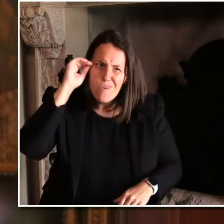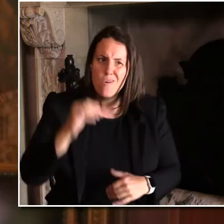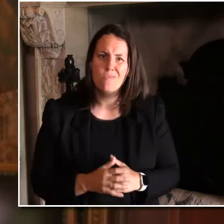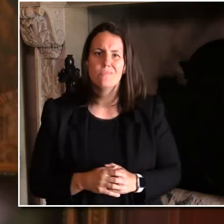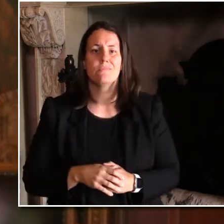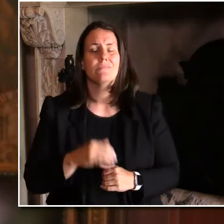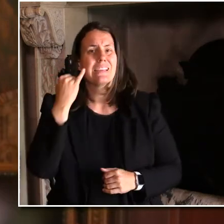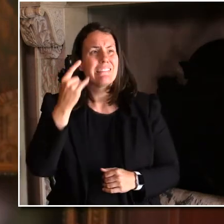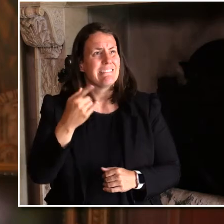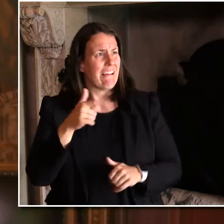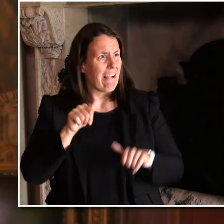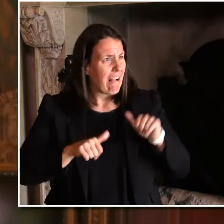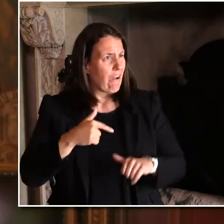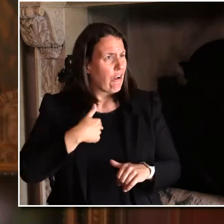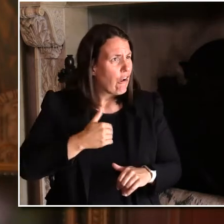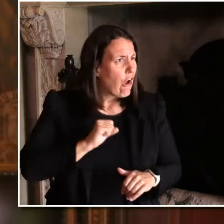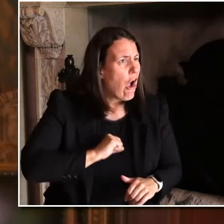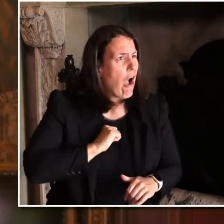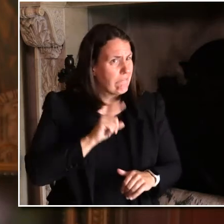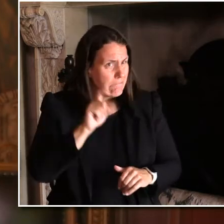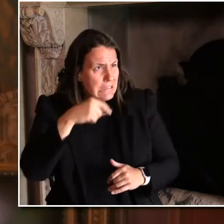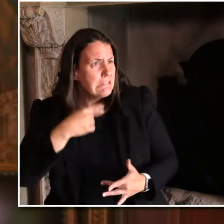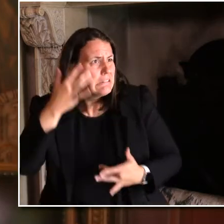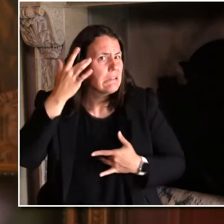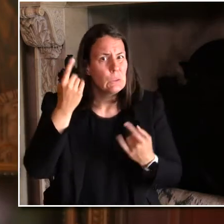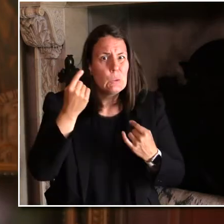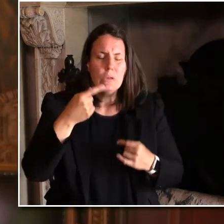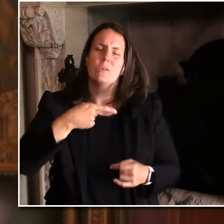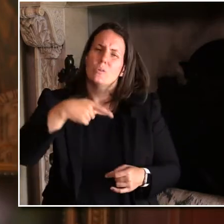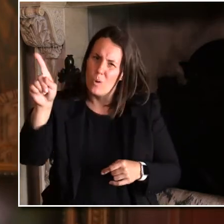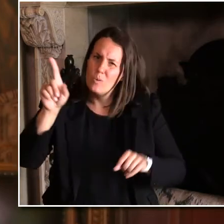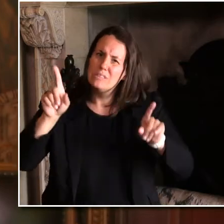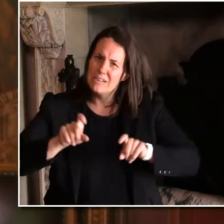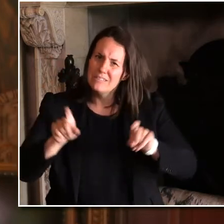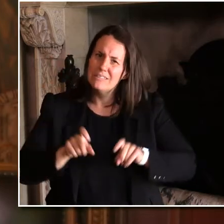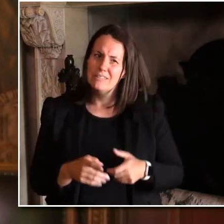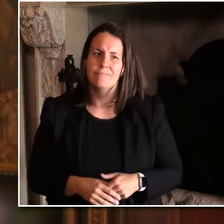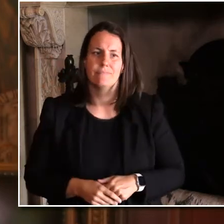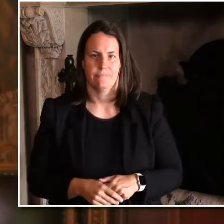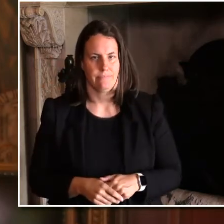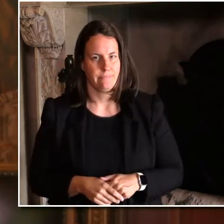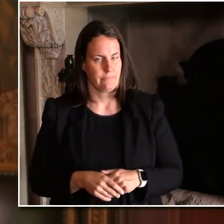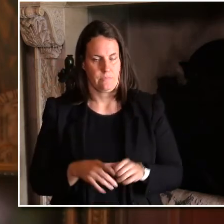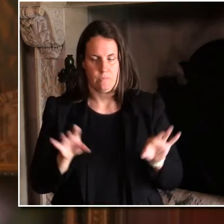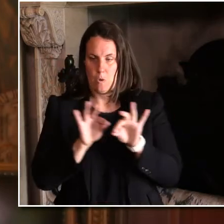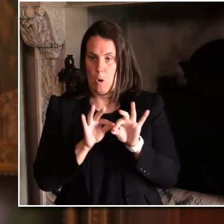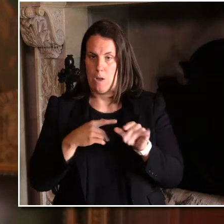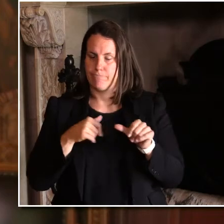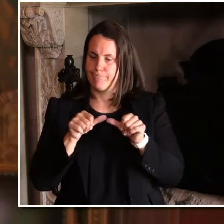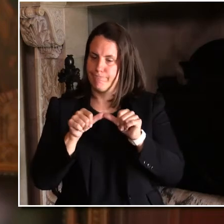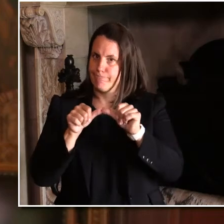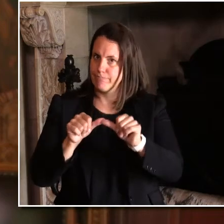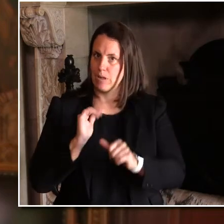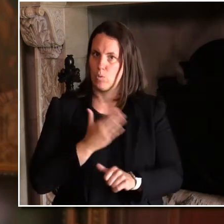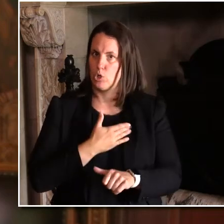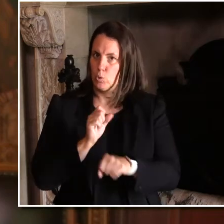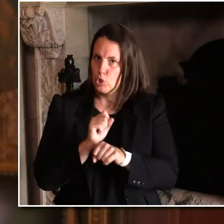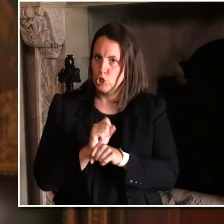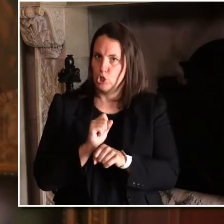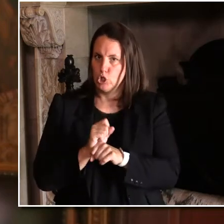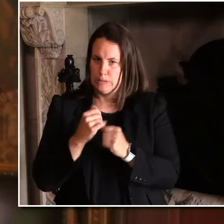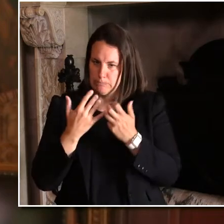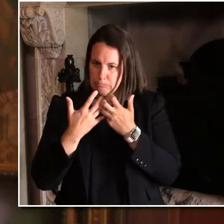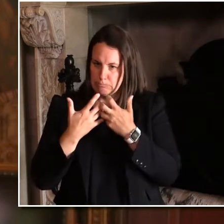in the epidemic, we shouldn't stop hoping and planning and striving for the situation where we can contain